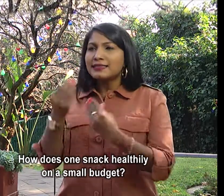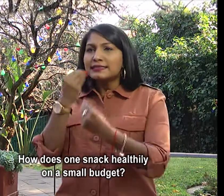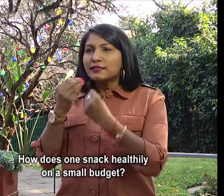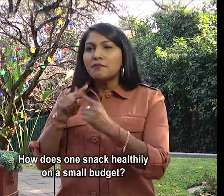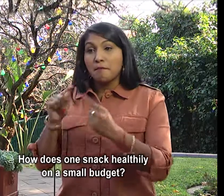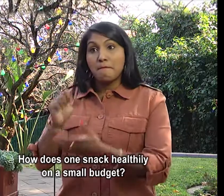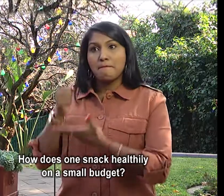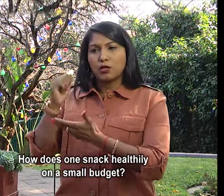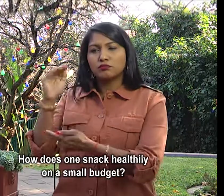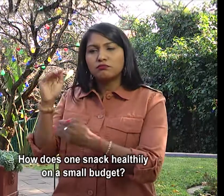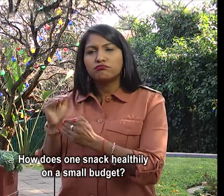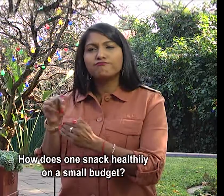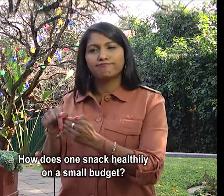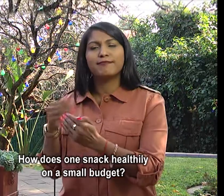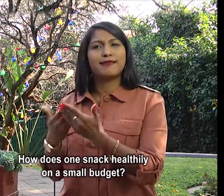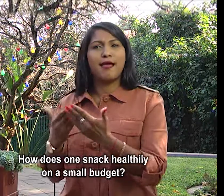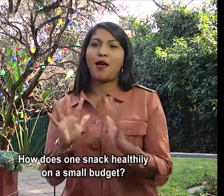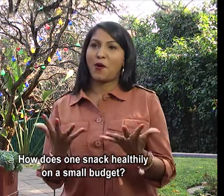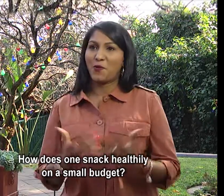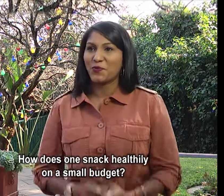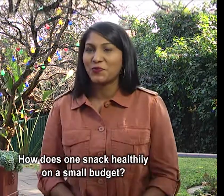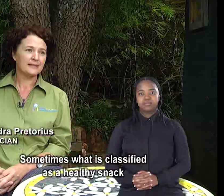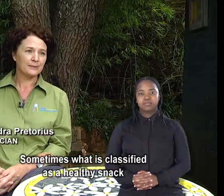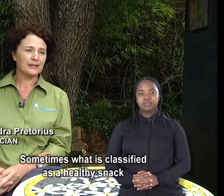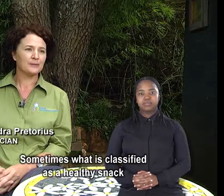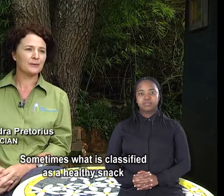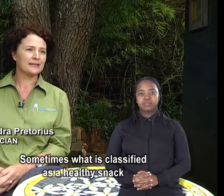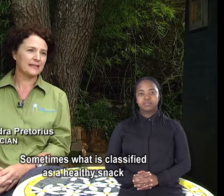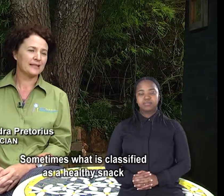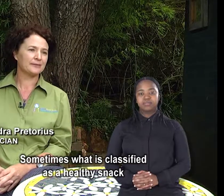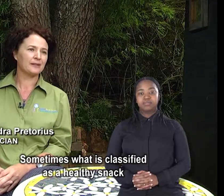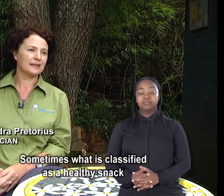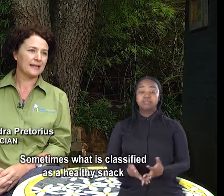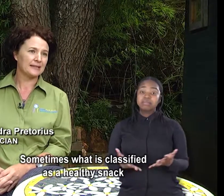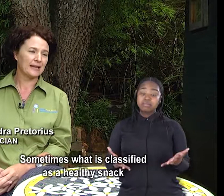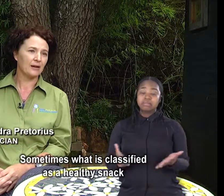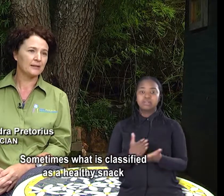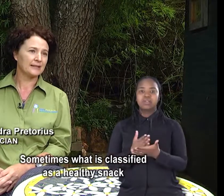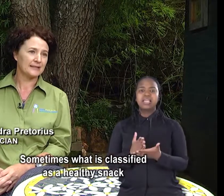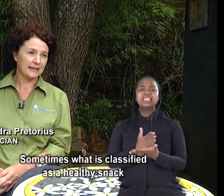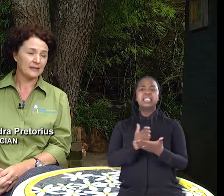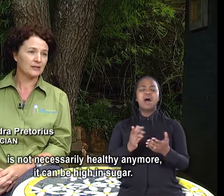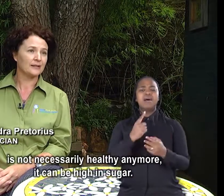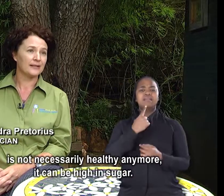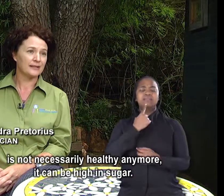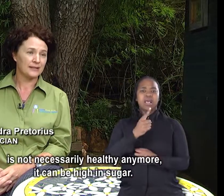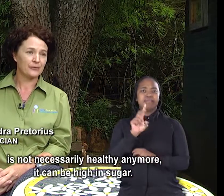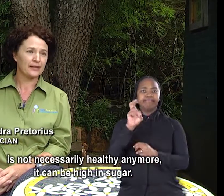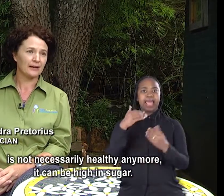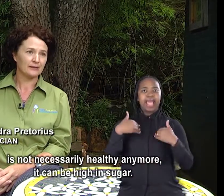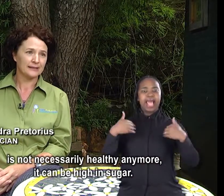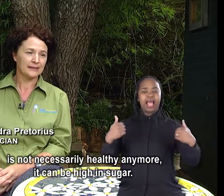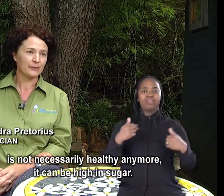How does one snack healthily on a small budget? Sometimes what is classified as a healthy snack Is not